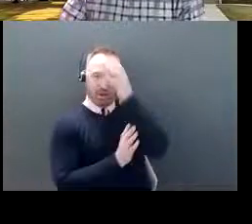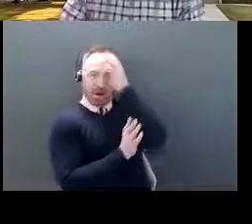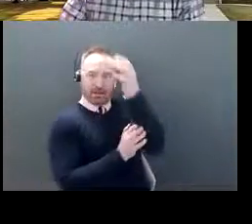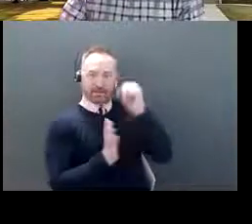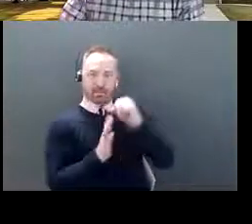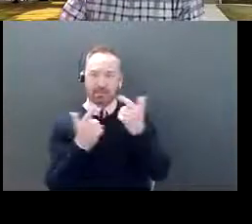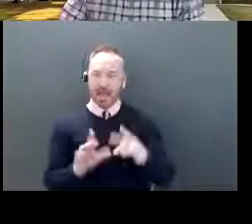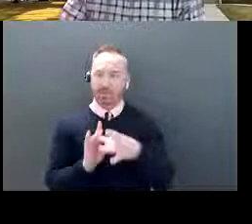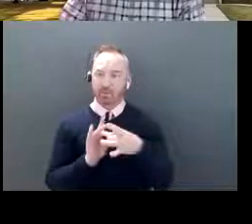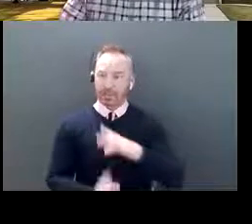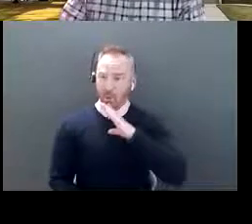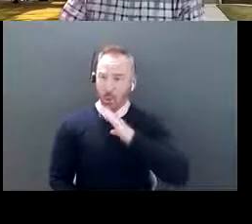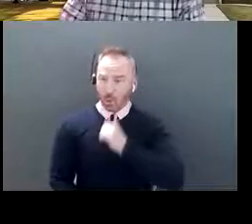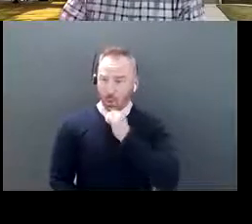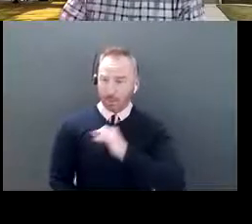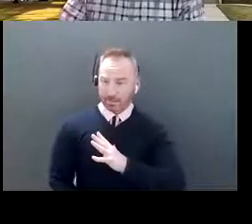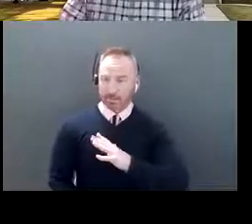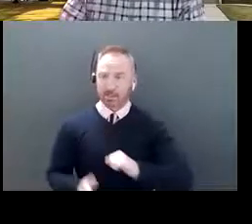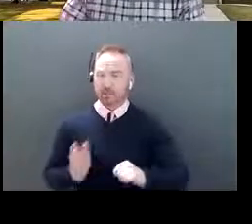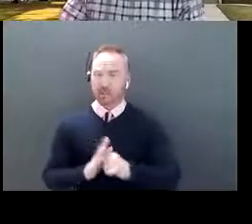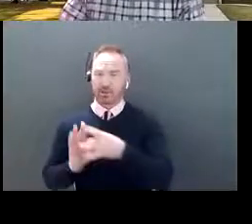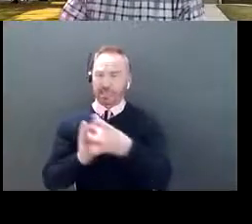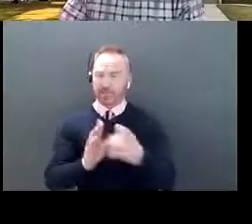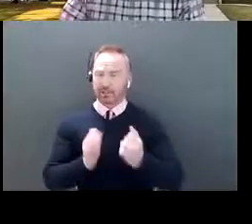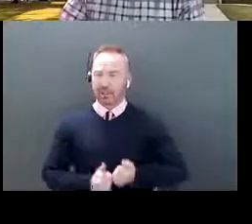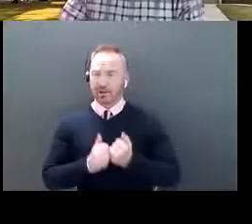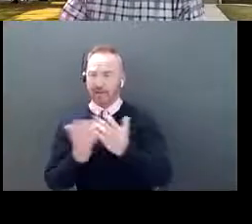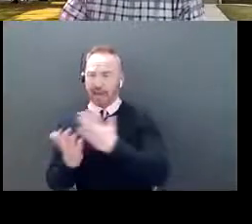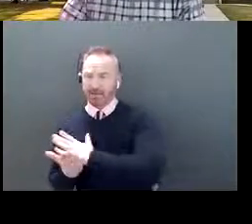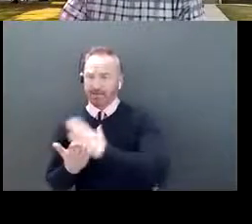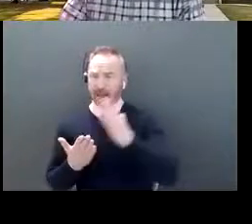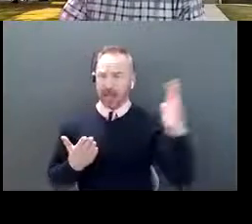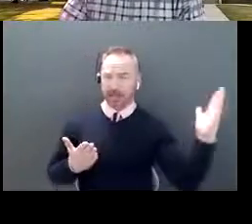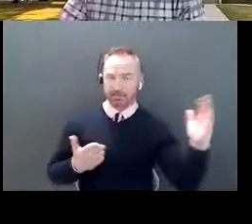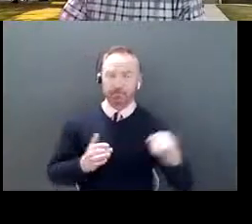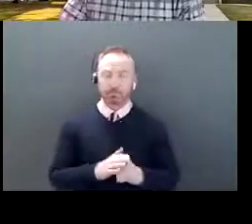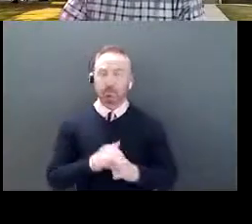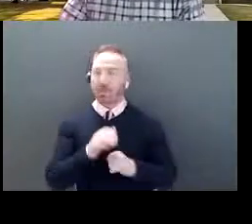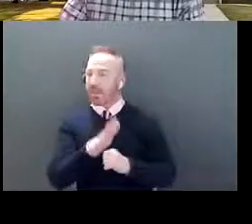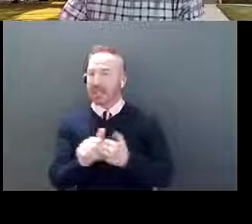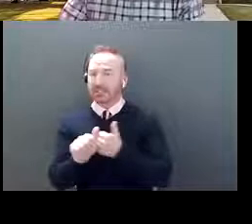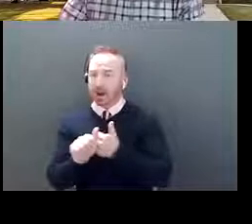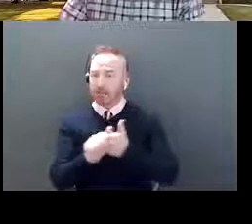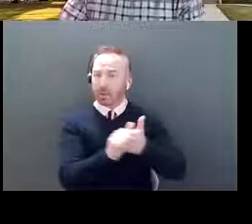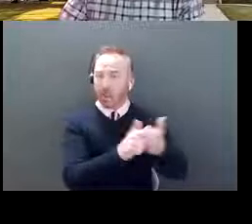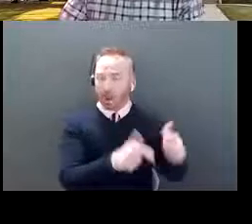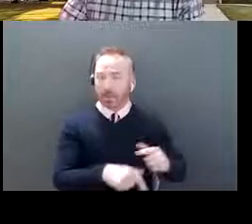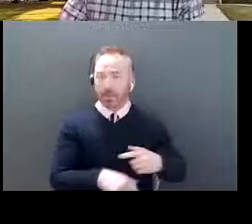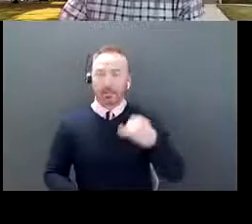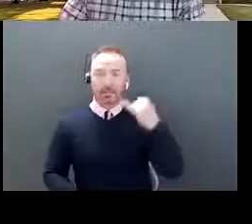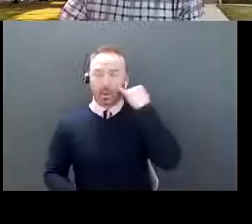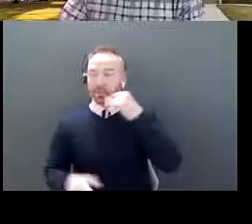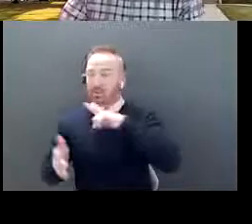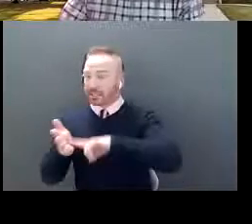women sort of across the lifespan. And of course, this has a domino effect, because if you're not researching, if you don't